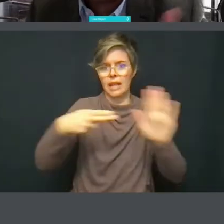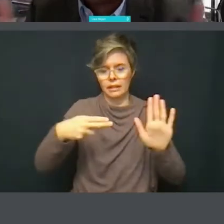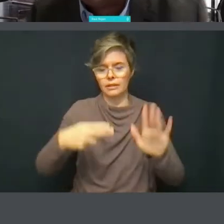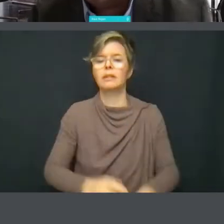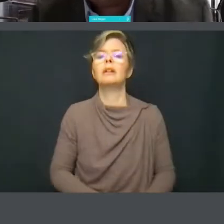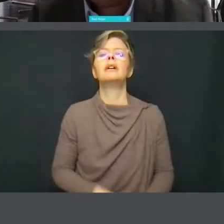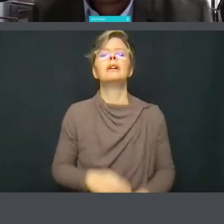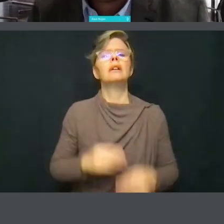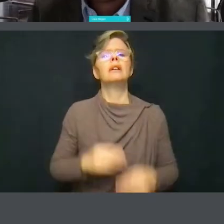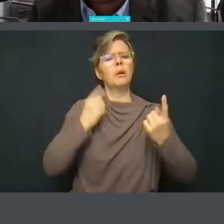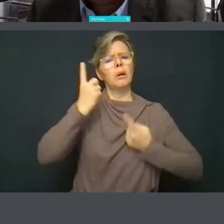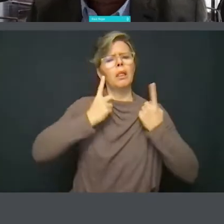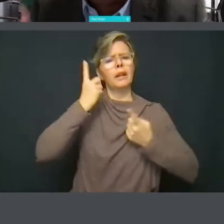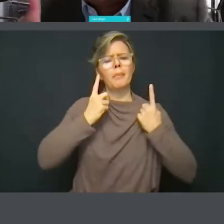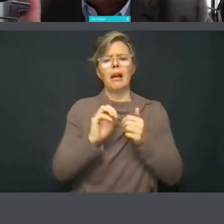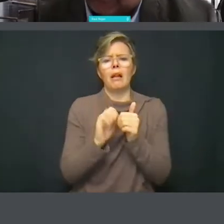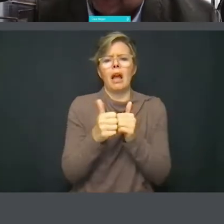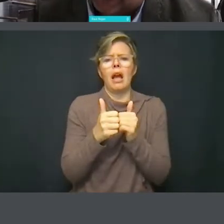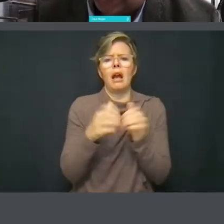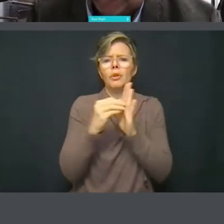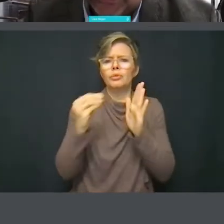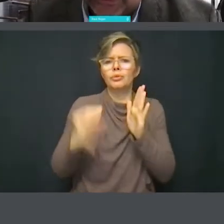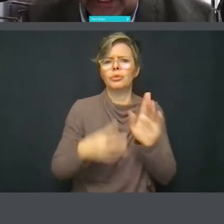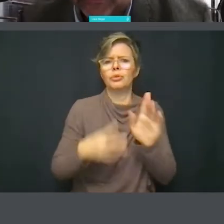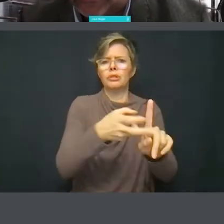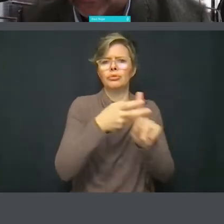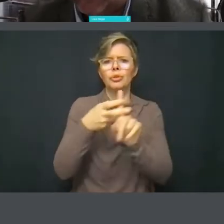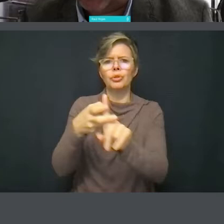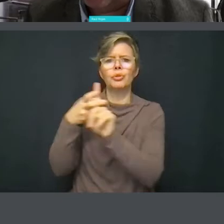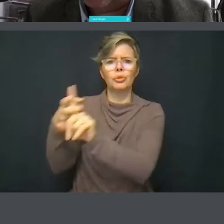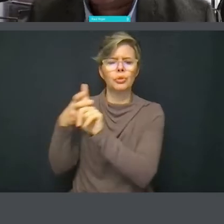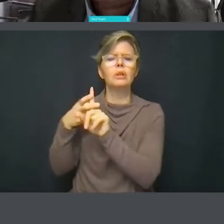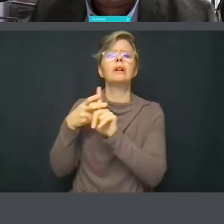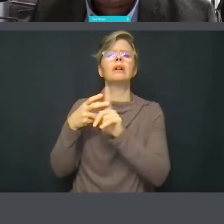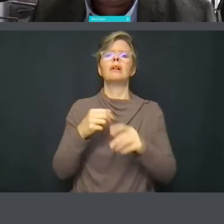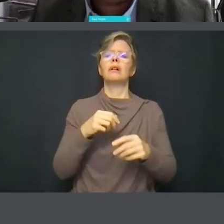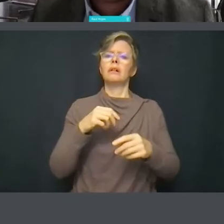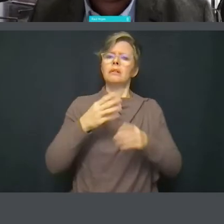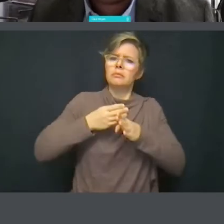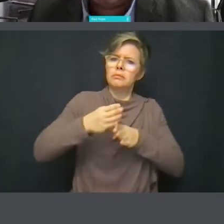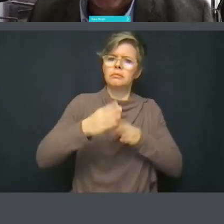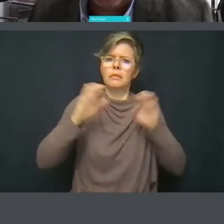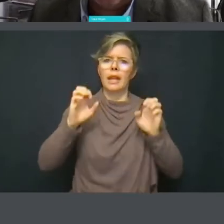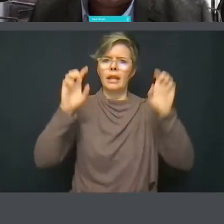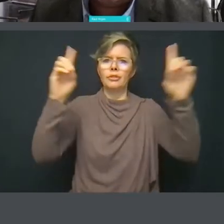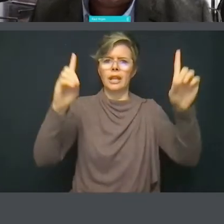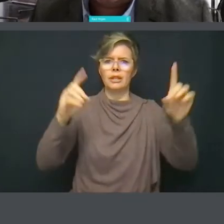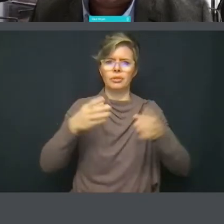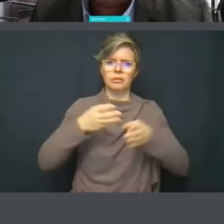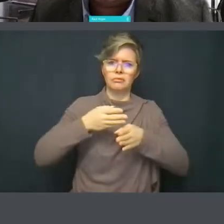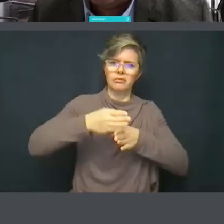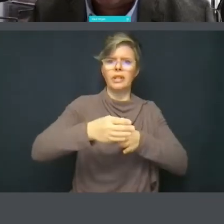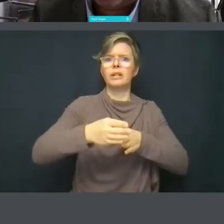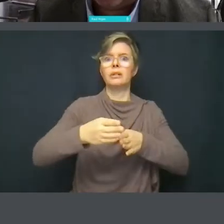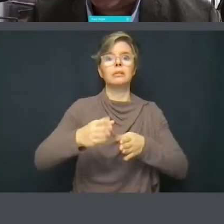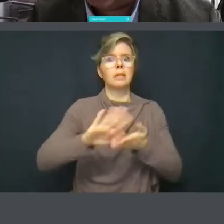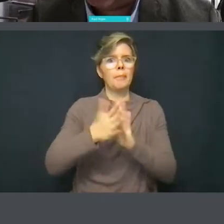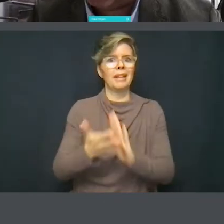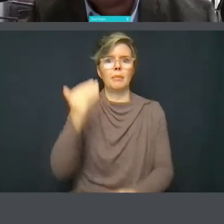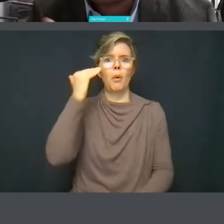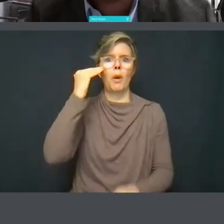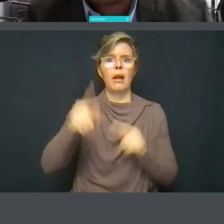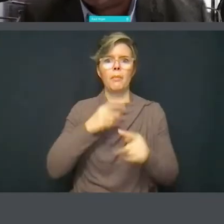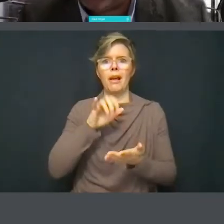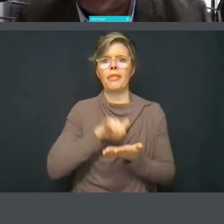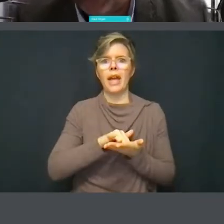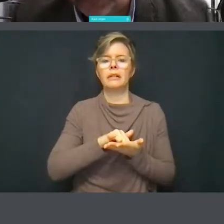ourselves and recruiting students, and I work in the field of education, so this is something I'm very aware of. And I was very aware of this